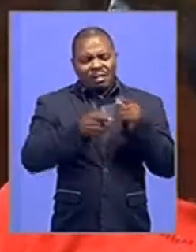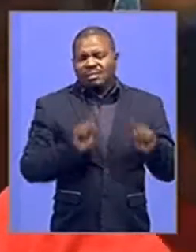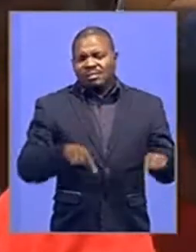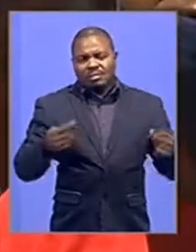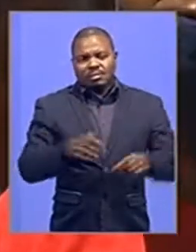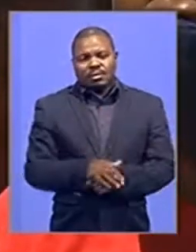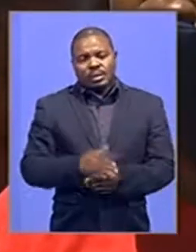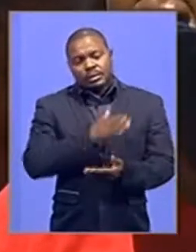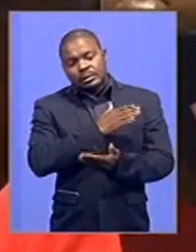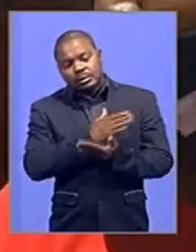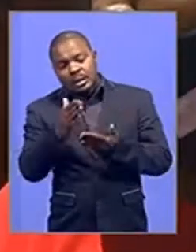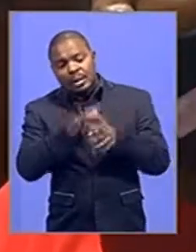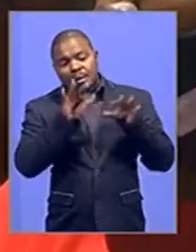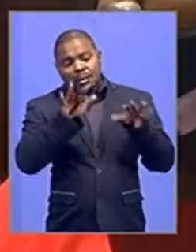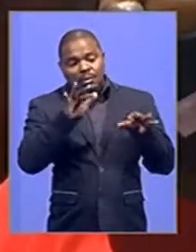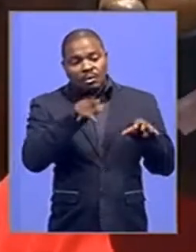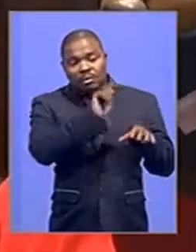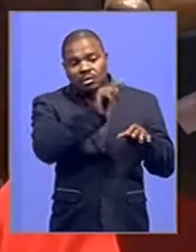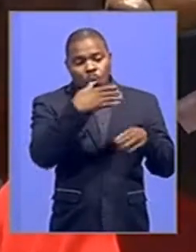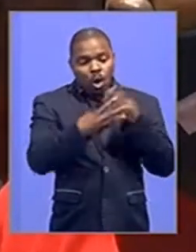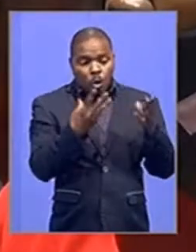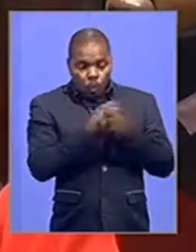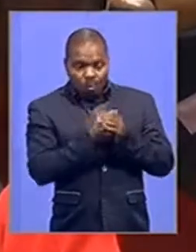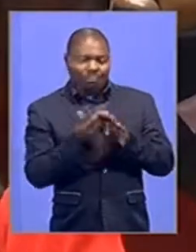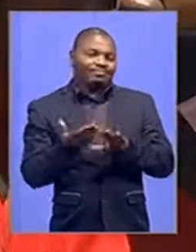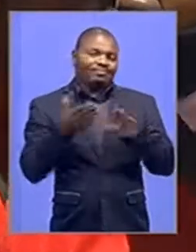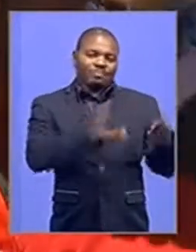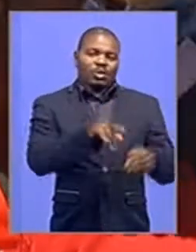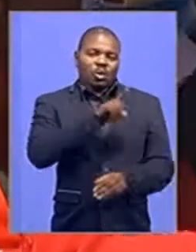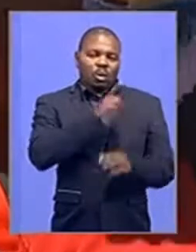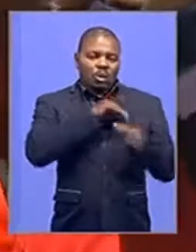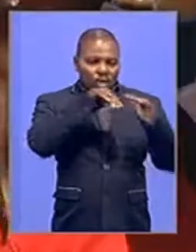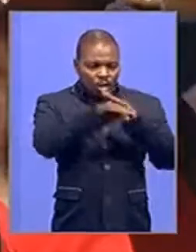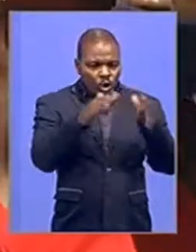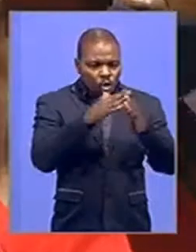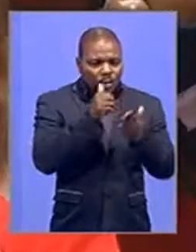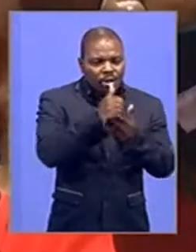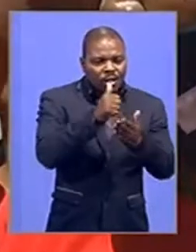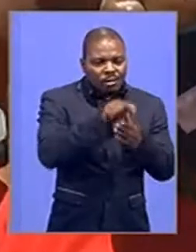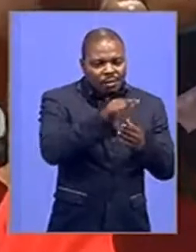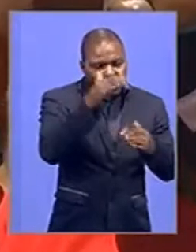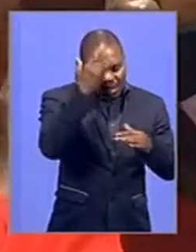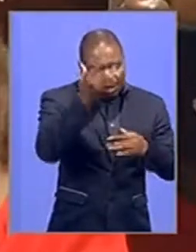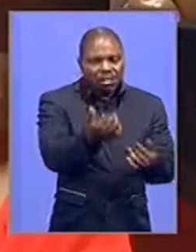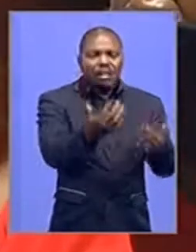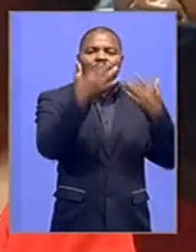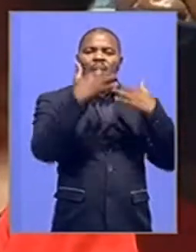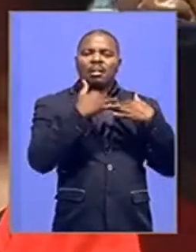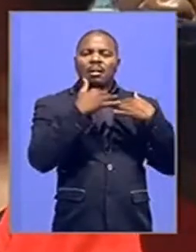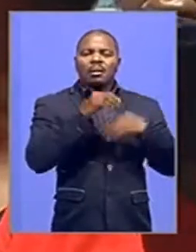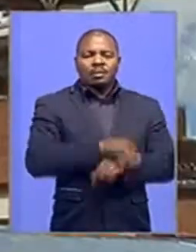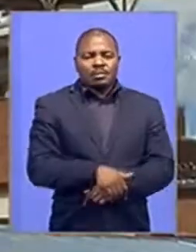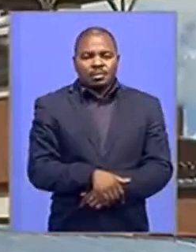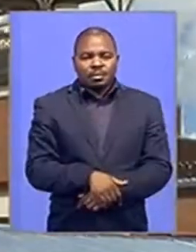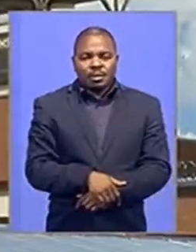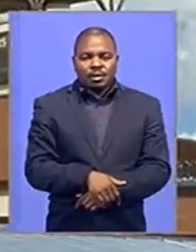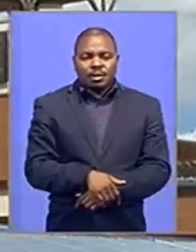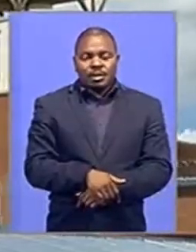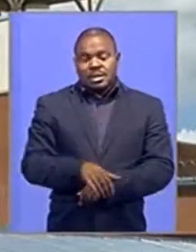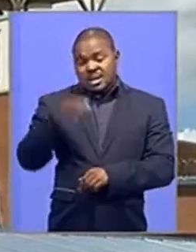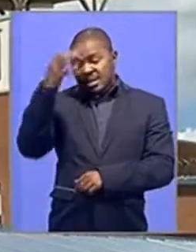bangwe ba tlhokafetse ka ntlha ya gore le bone ba kgona go nna infected ke malwetse a re a tshwarang ka matsogo a rona. Ha puso e